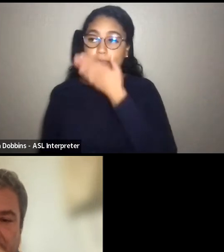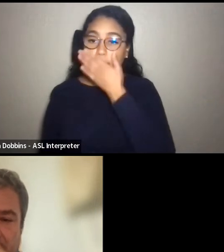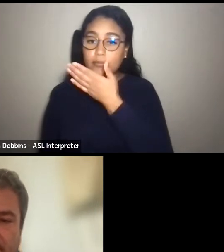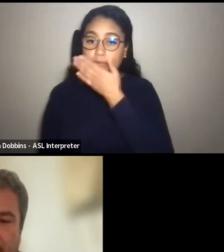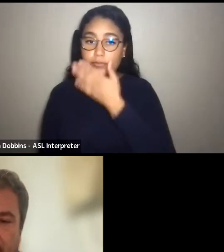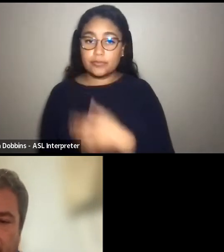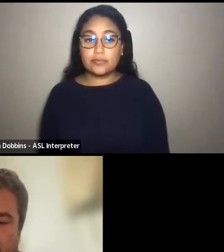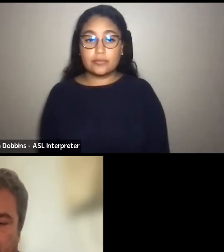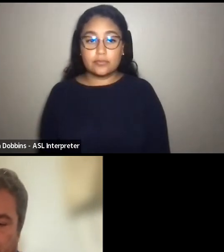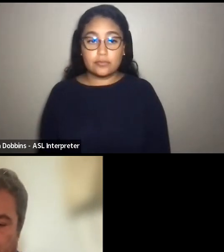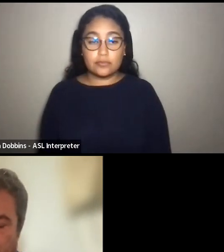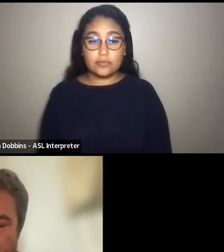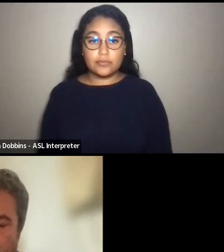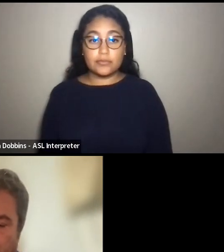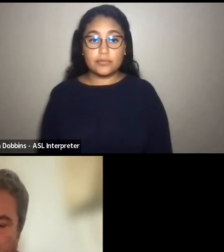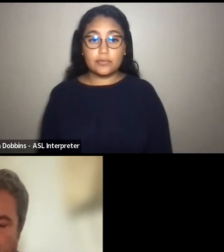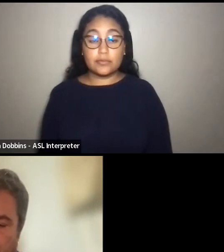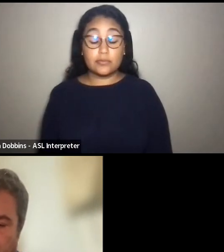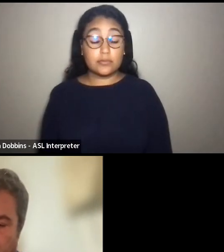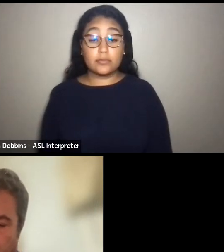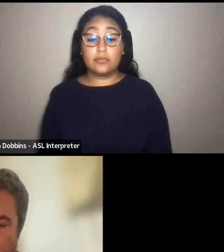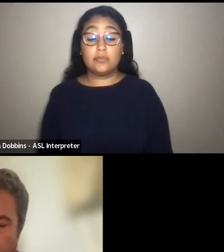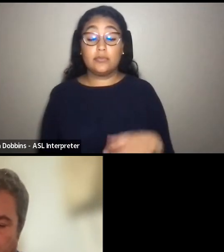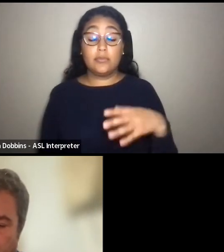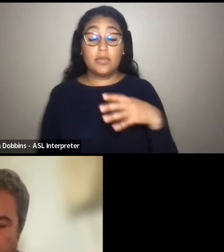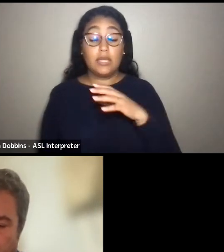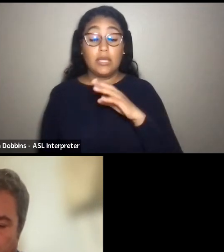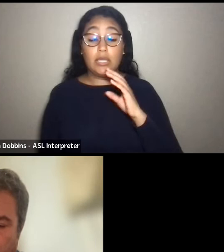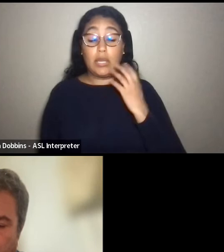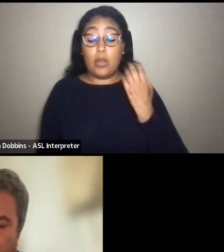Well, I mean, there's just so much emotion.